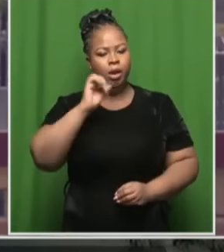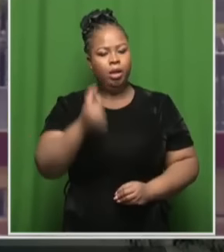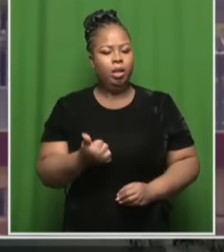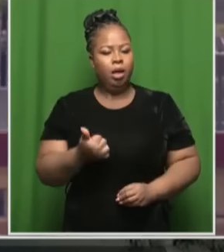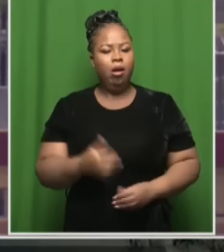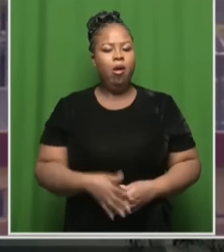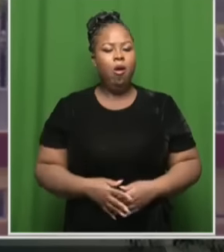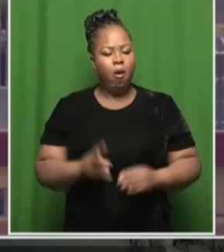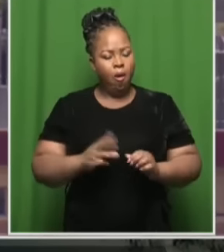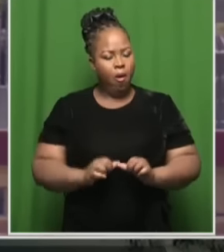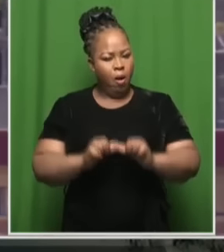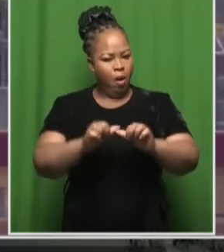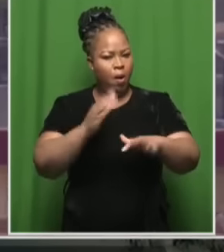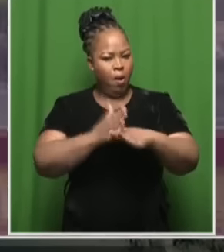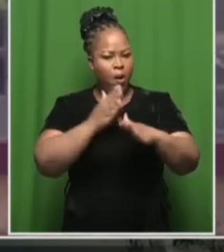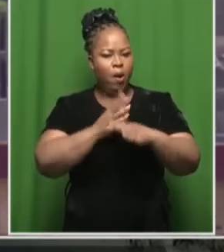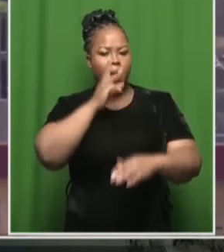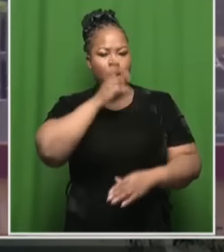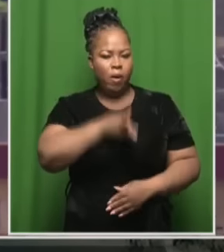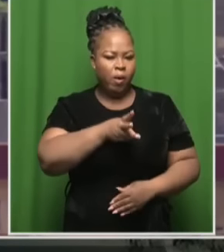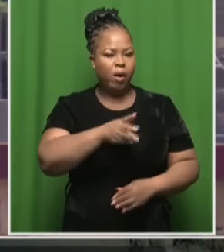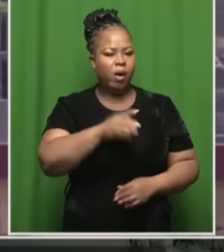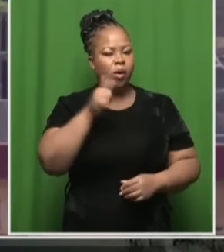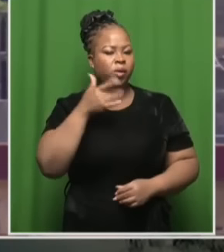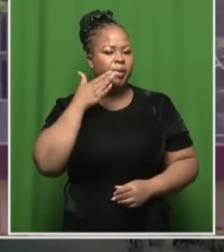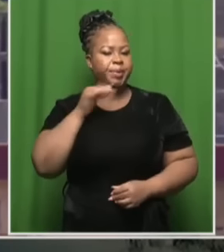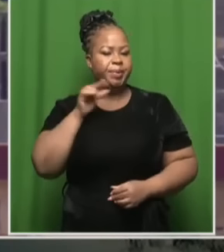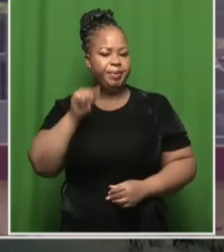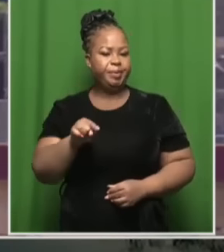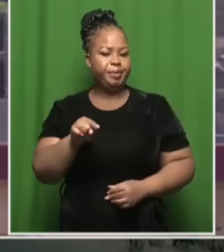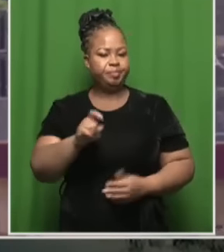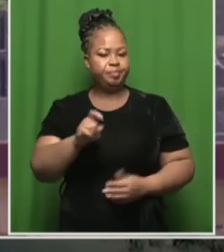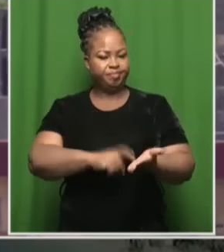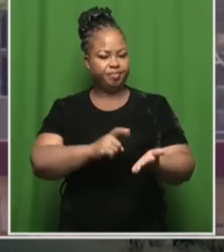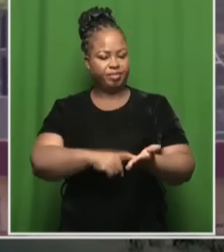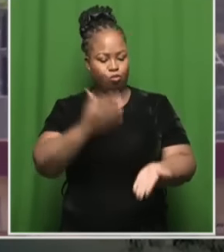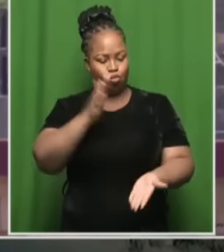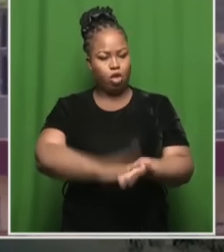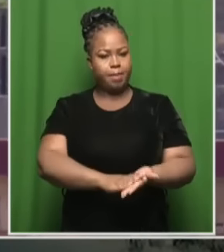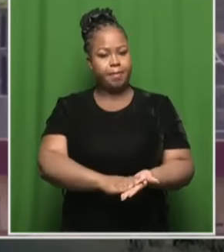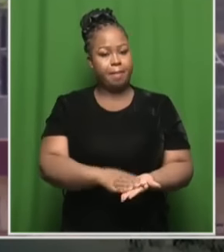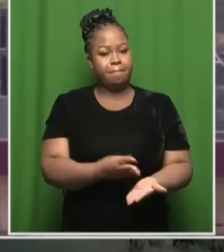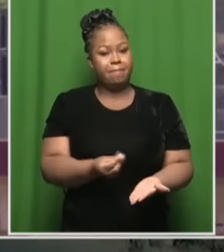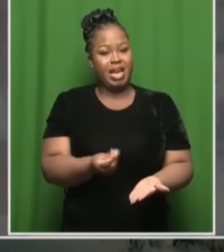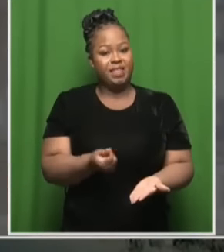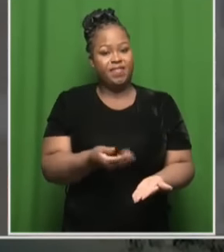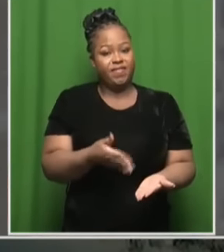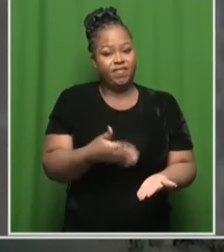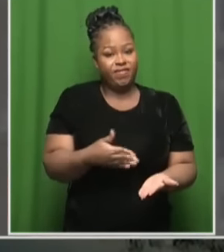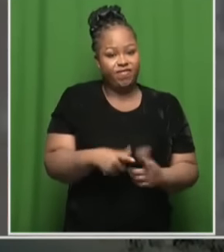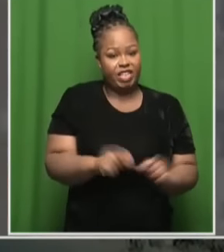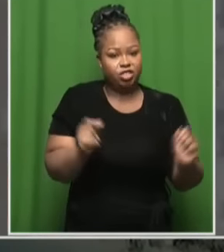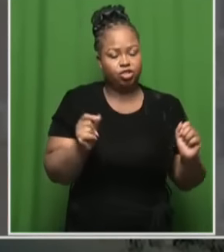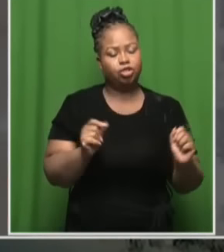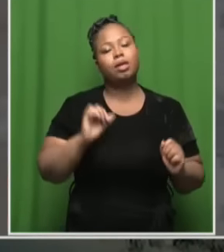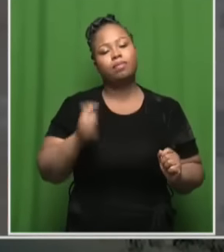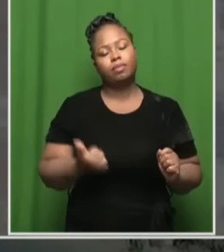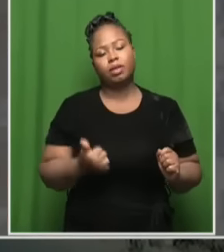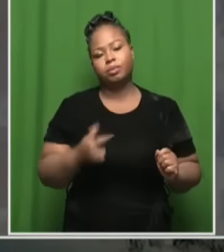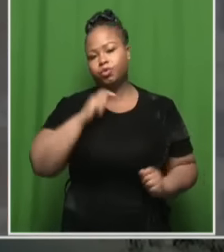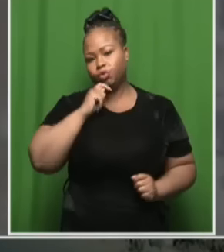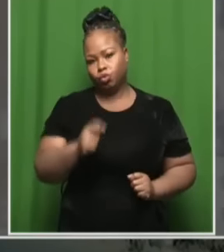meter will continue to function until the existing credits are depleted, and the customer will